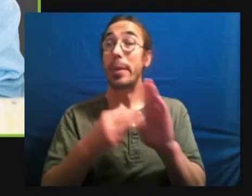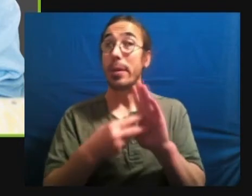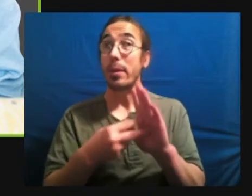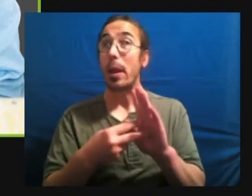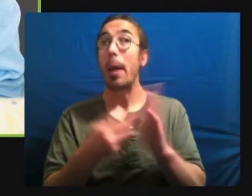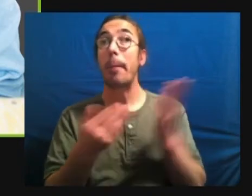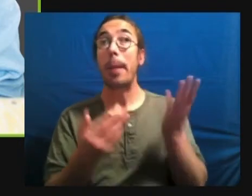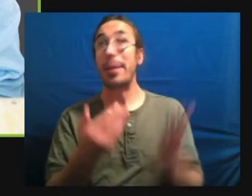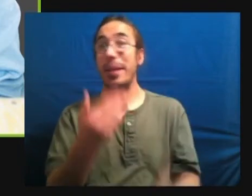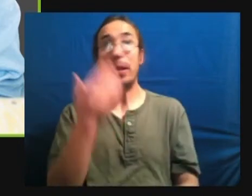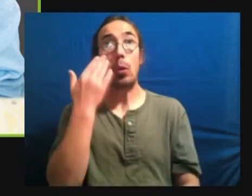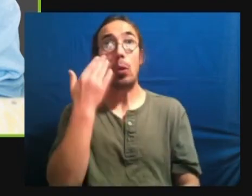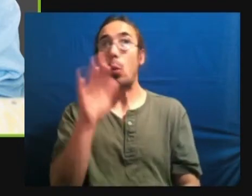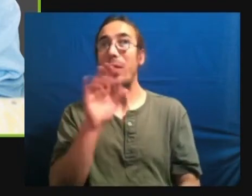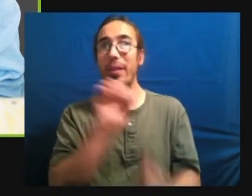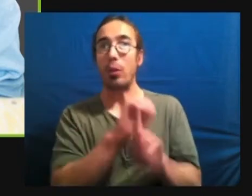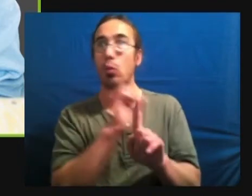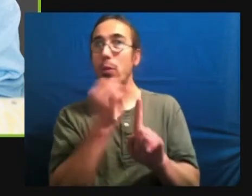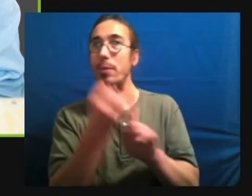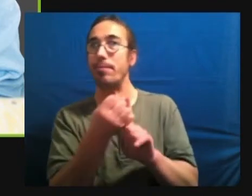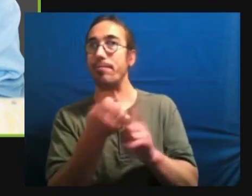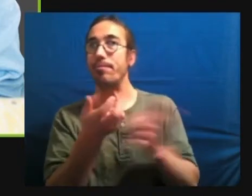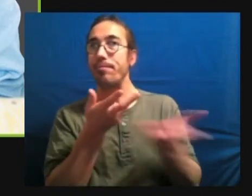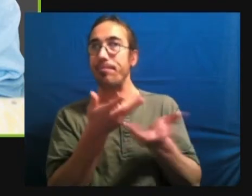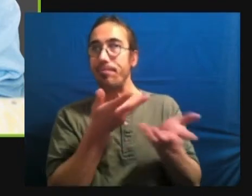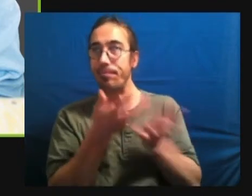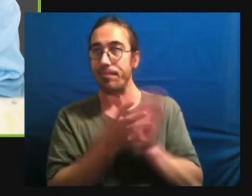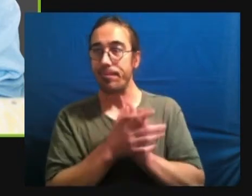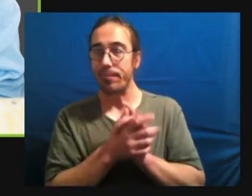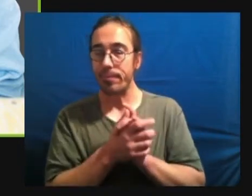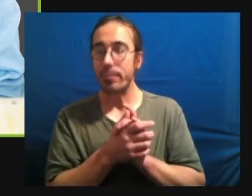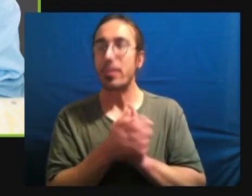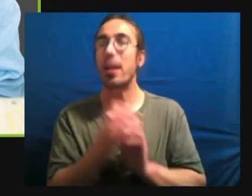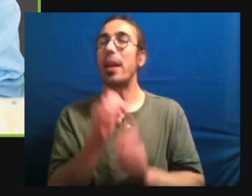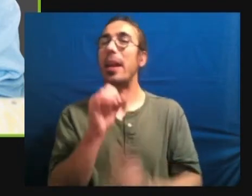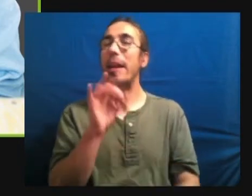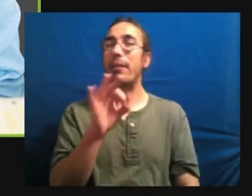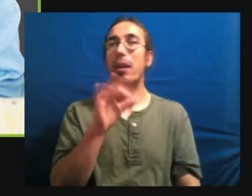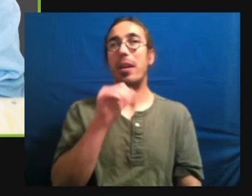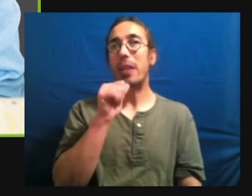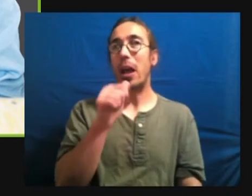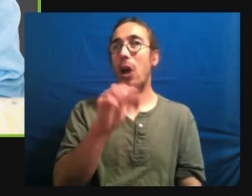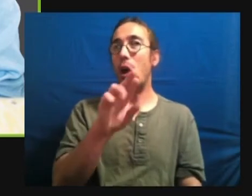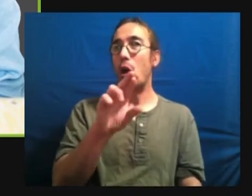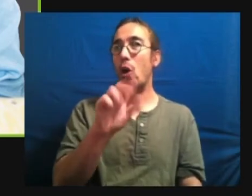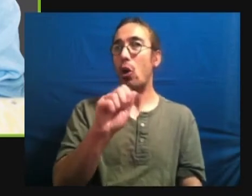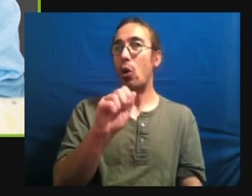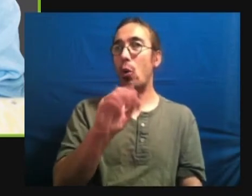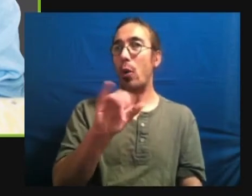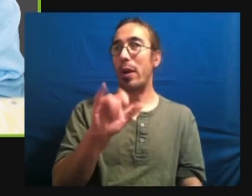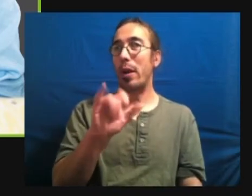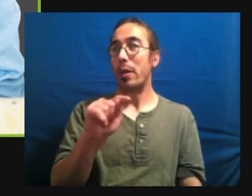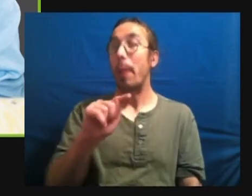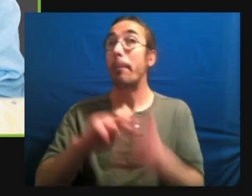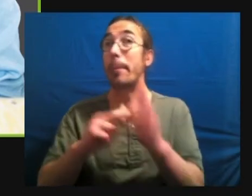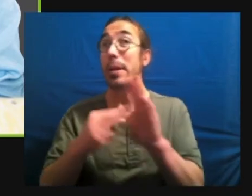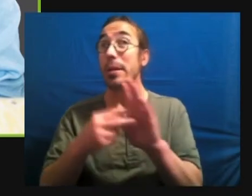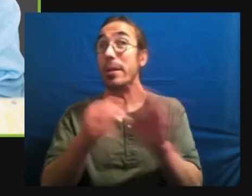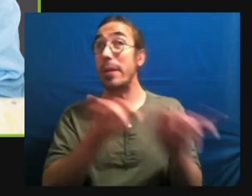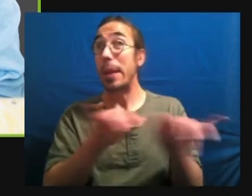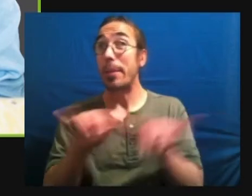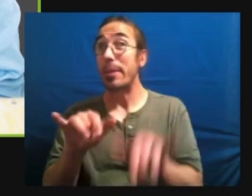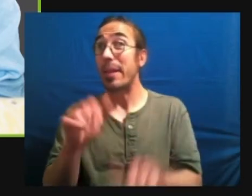So, and being not racist is not the same thing as being anti-racist. And